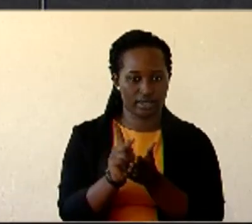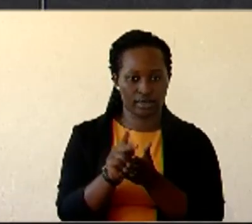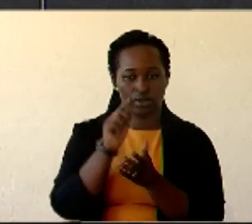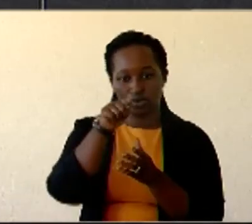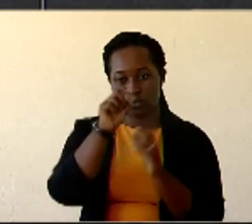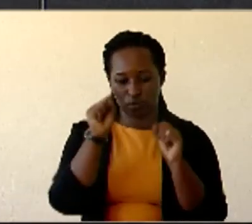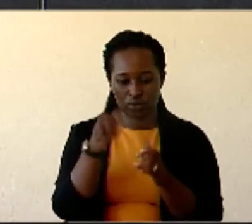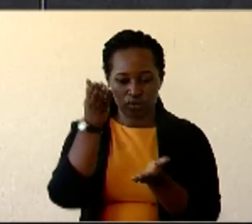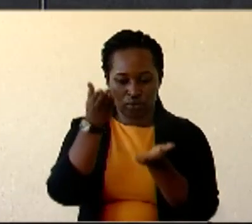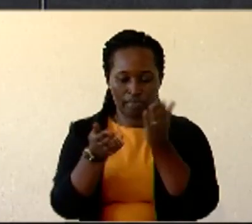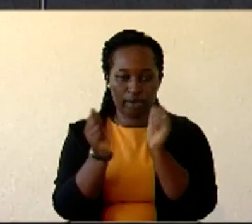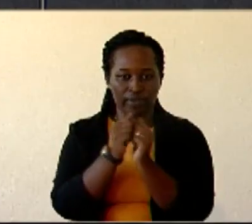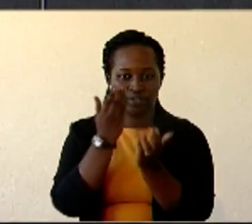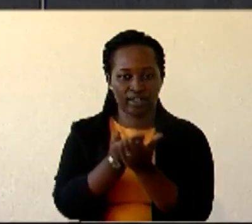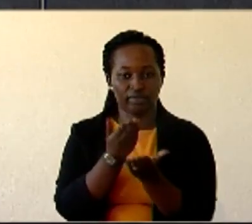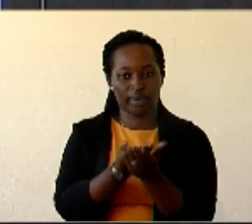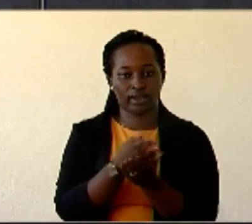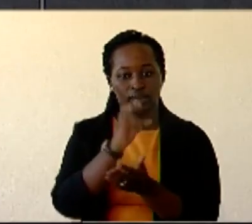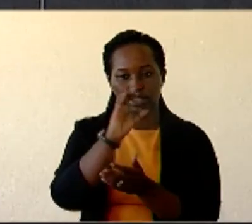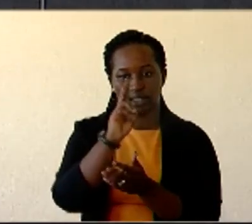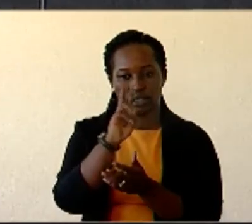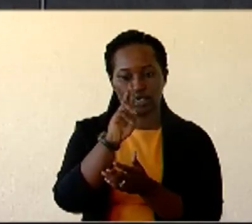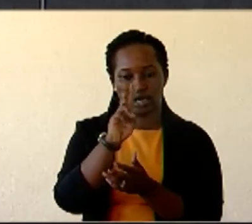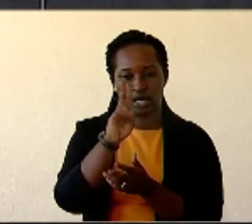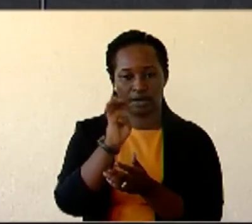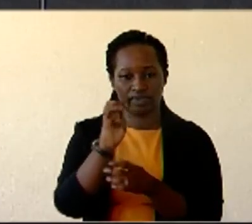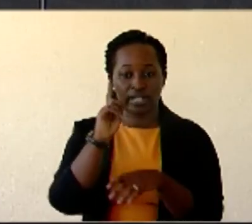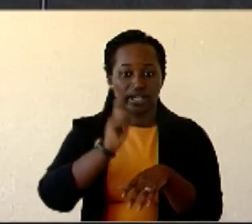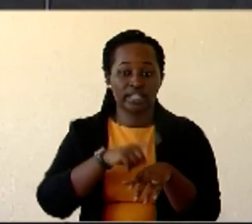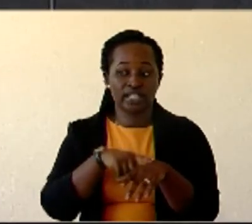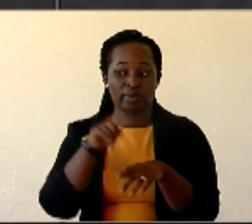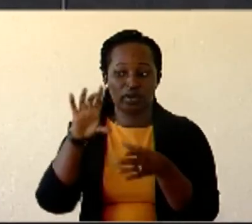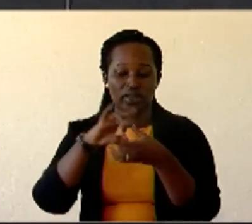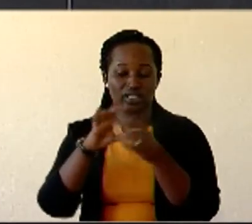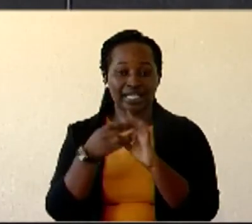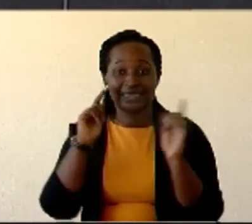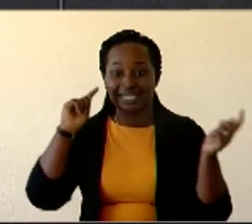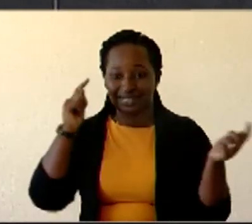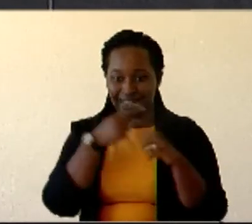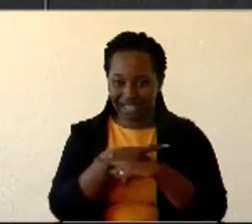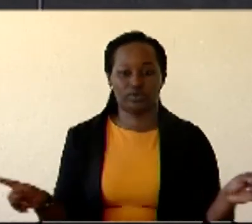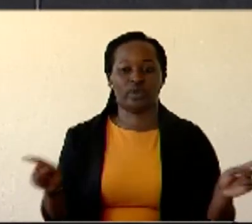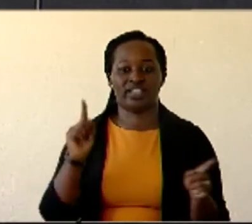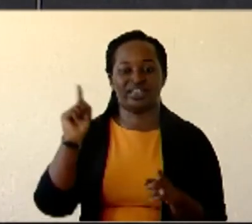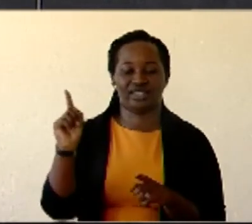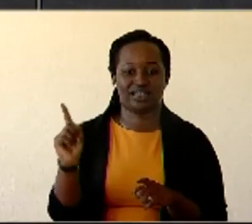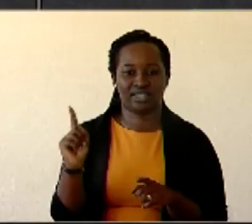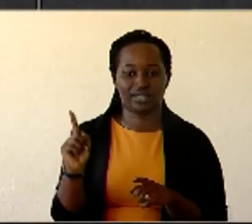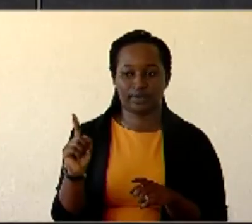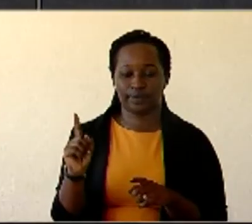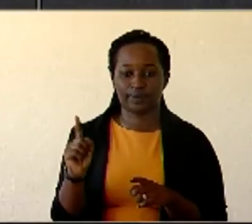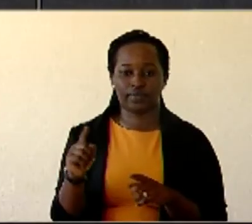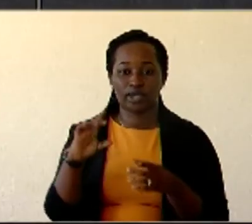compare with the demand, with the demand curve, whereby there is an inverse relationship between the price and quantity demanded. Here,